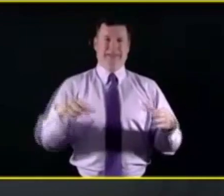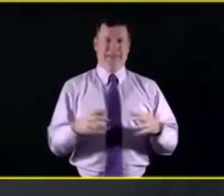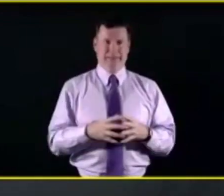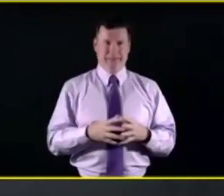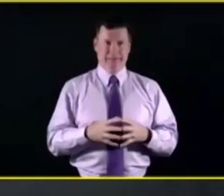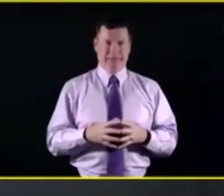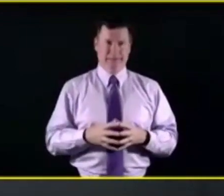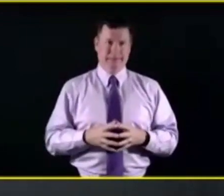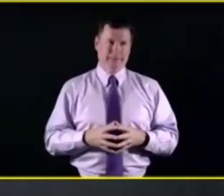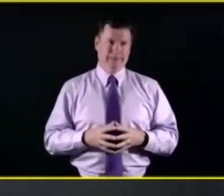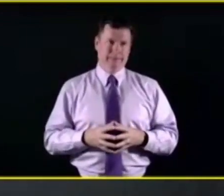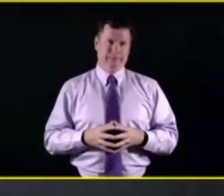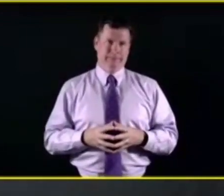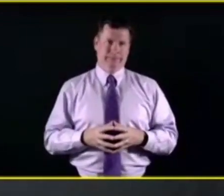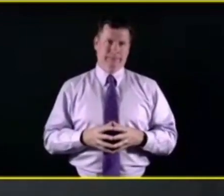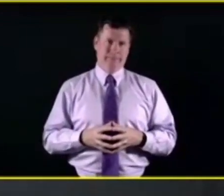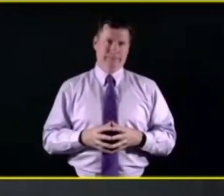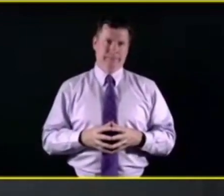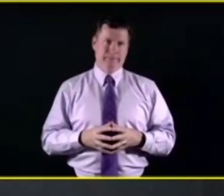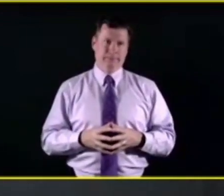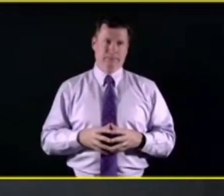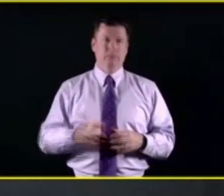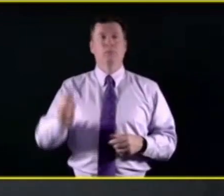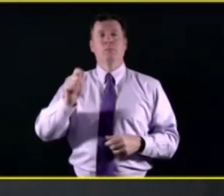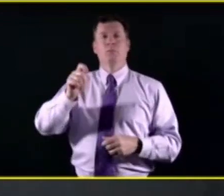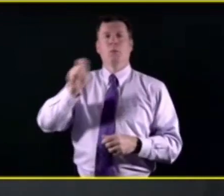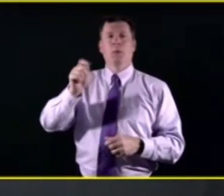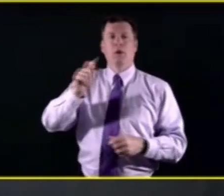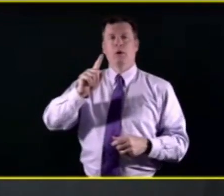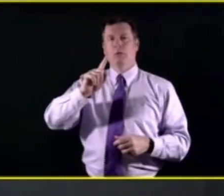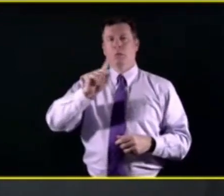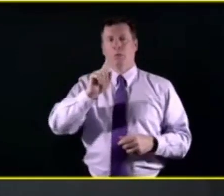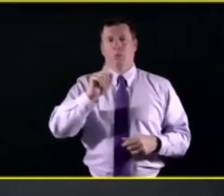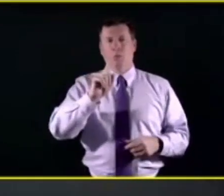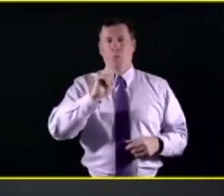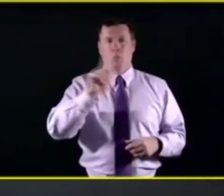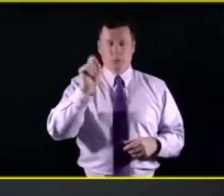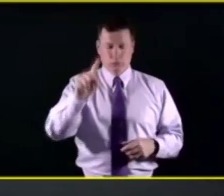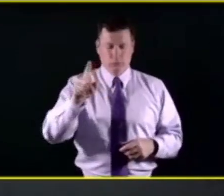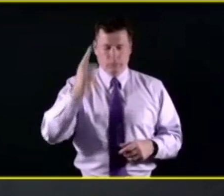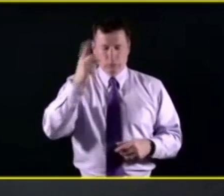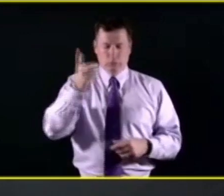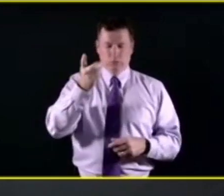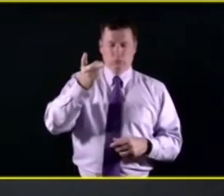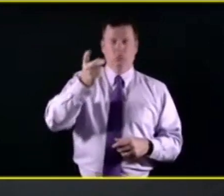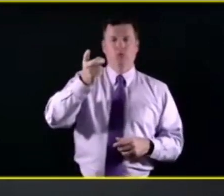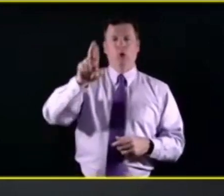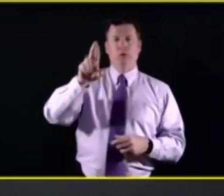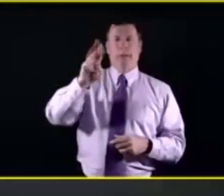up? I can't get him full screen. Can you get him at all?